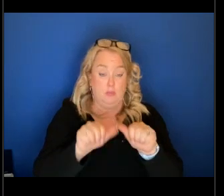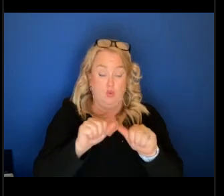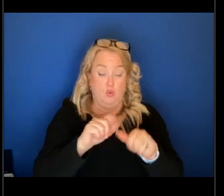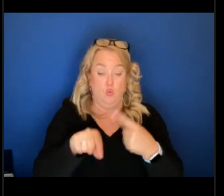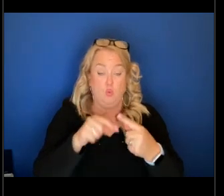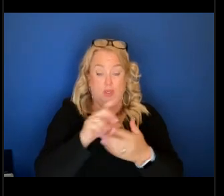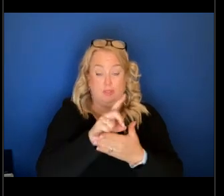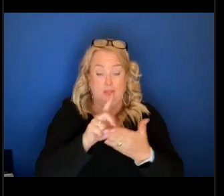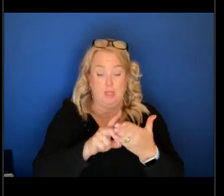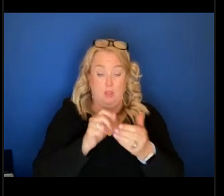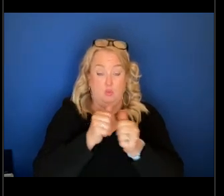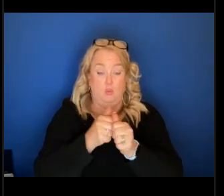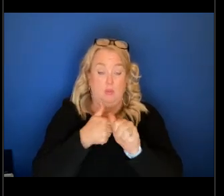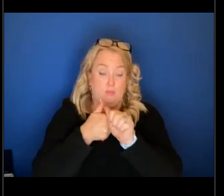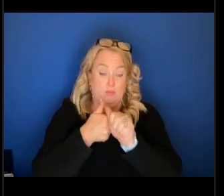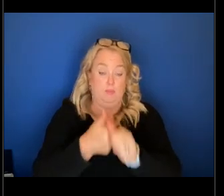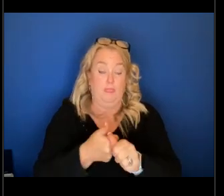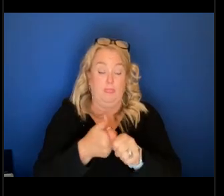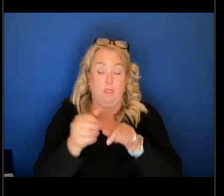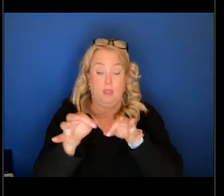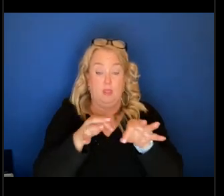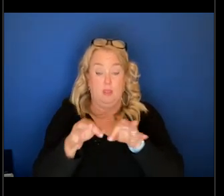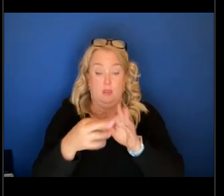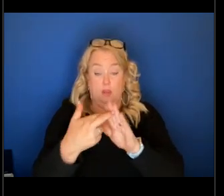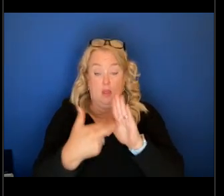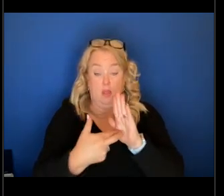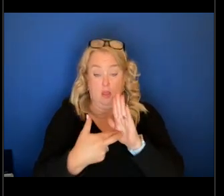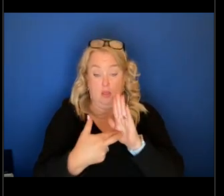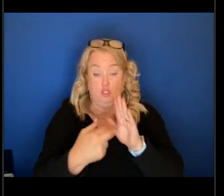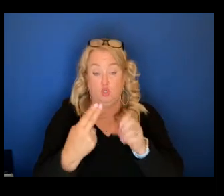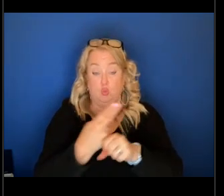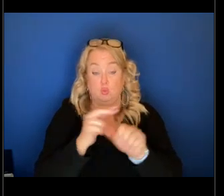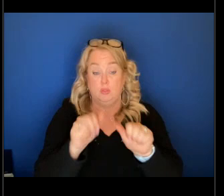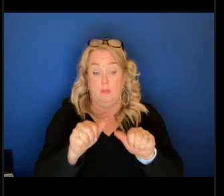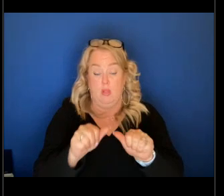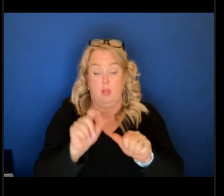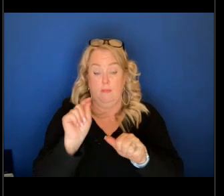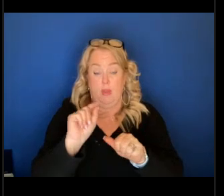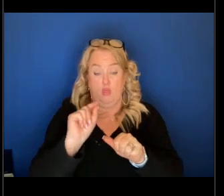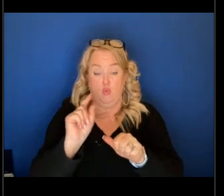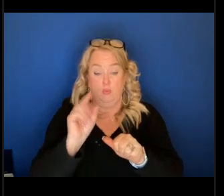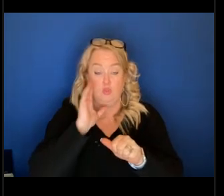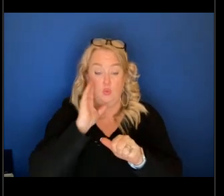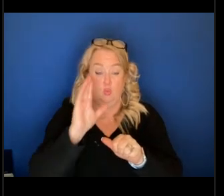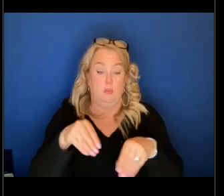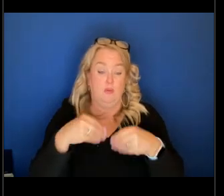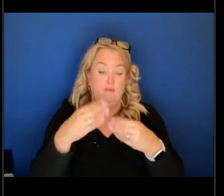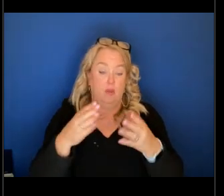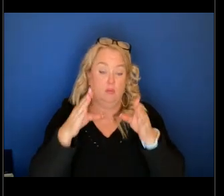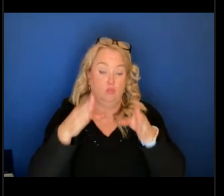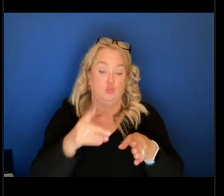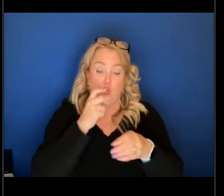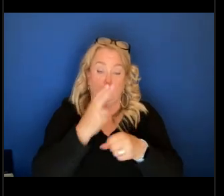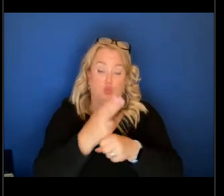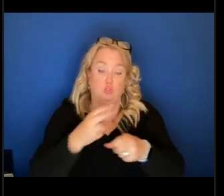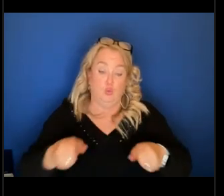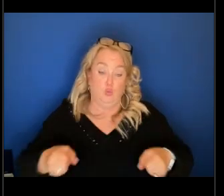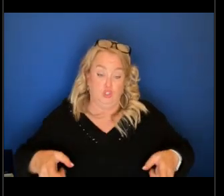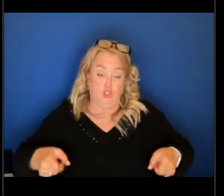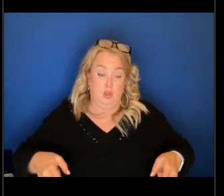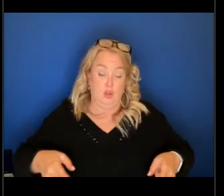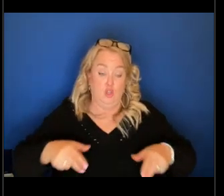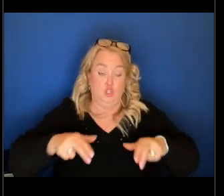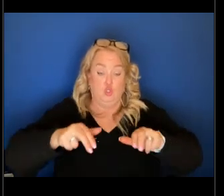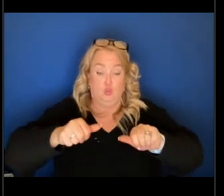accessible when designed to comply with the guidelines, usable bathrooms provide a person who uses a